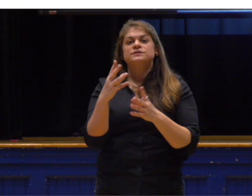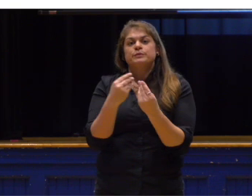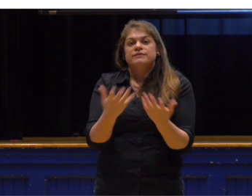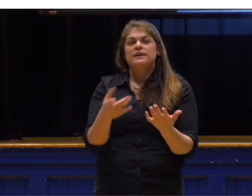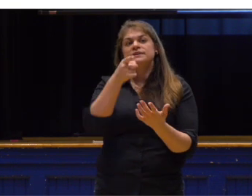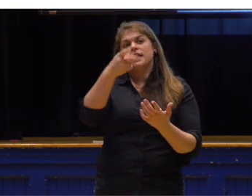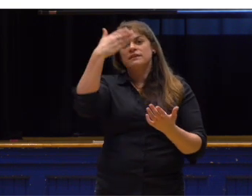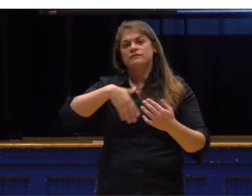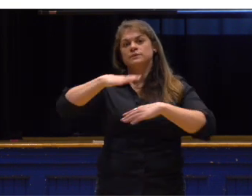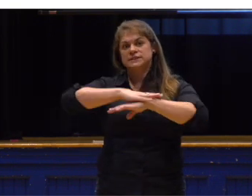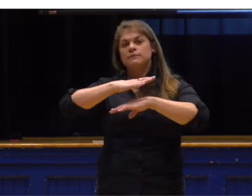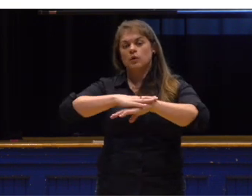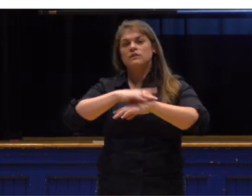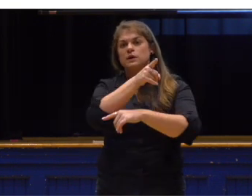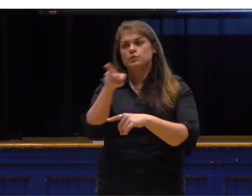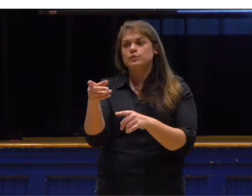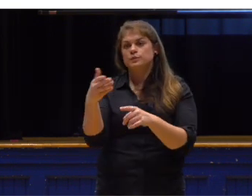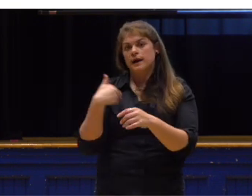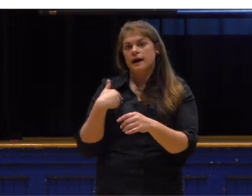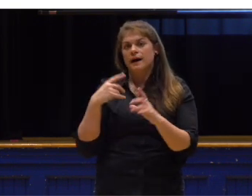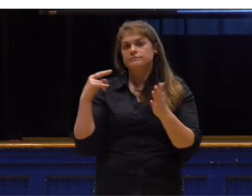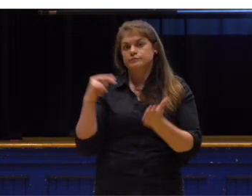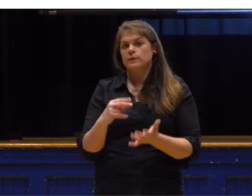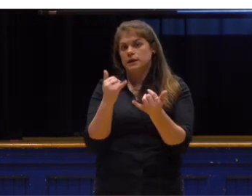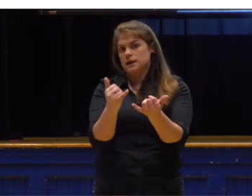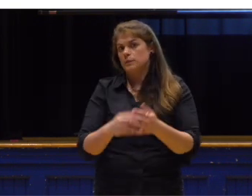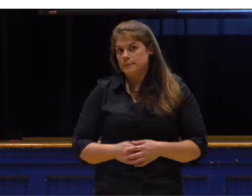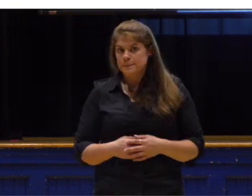at the front table that many of you have as well.